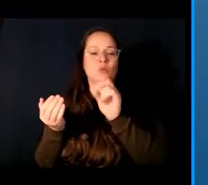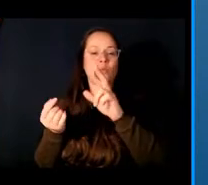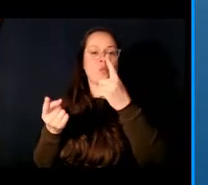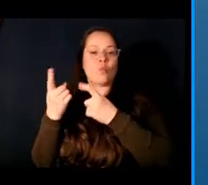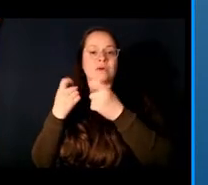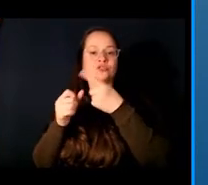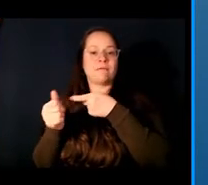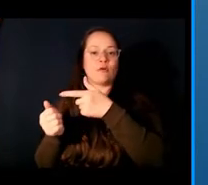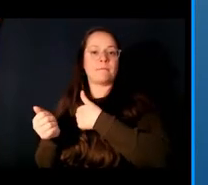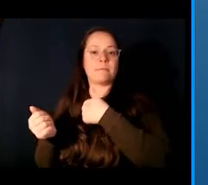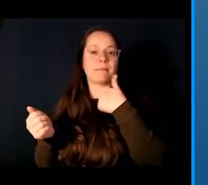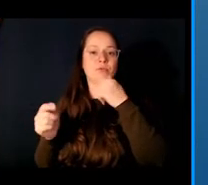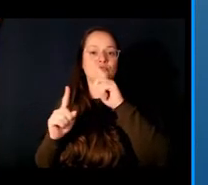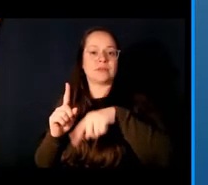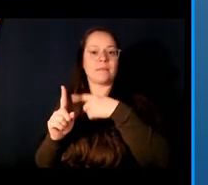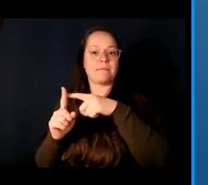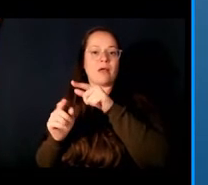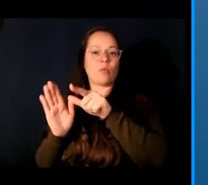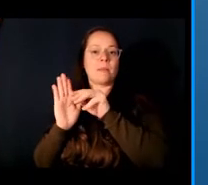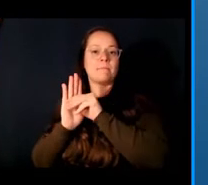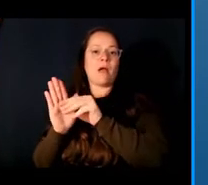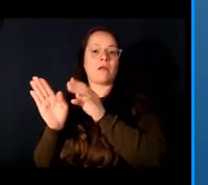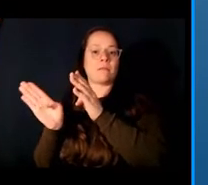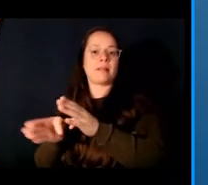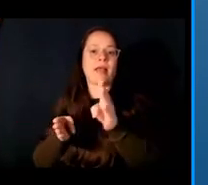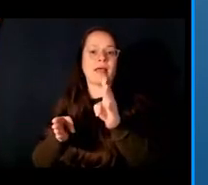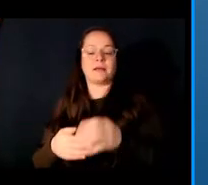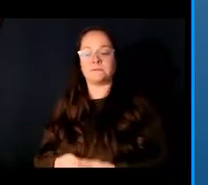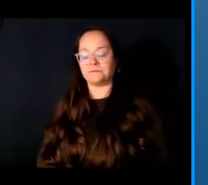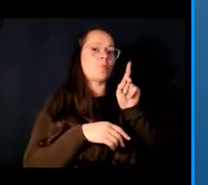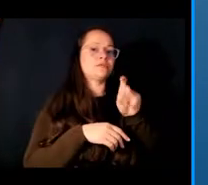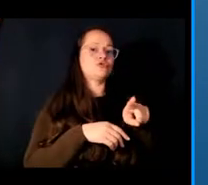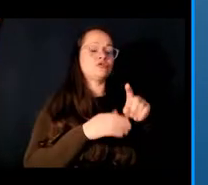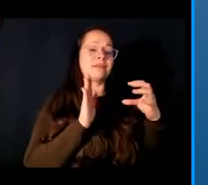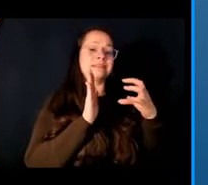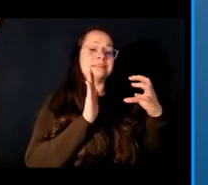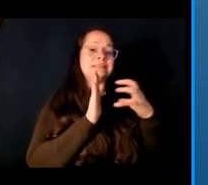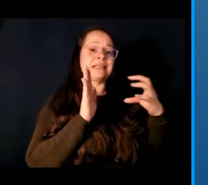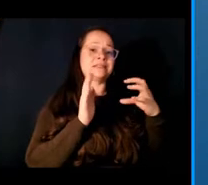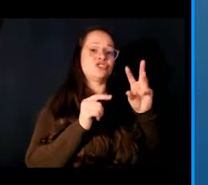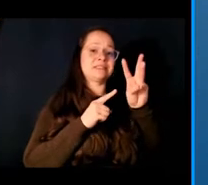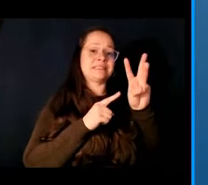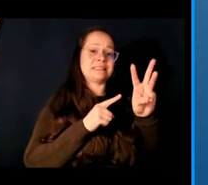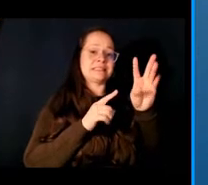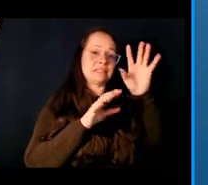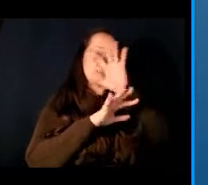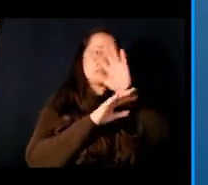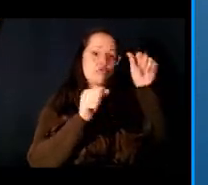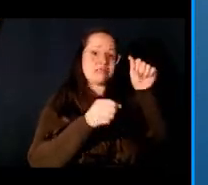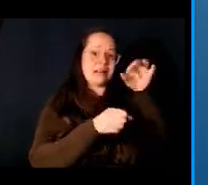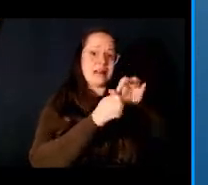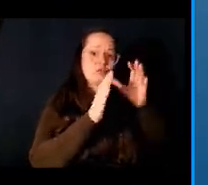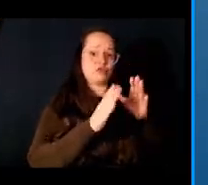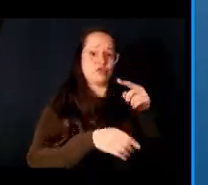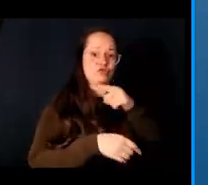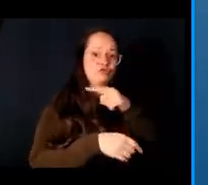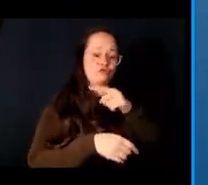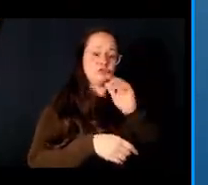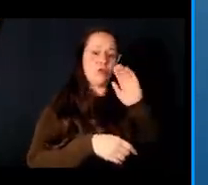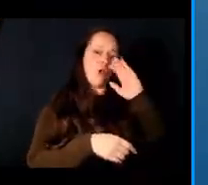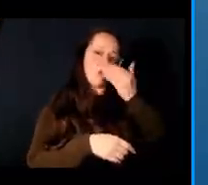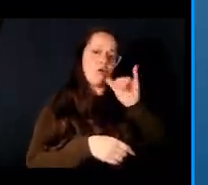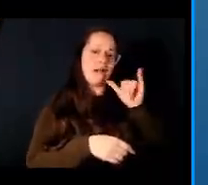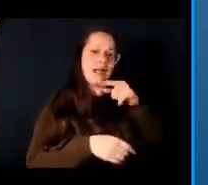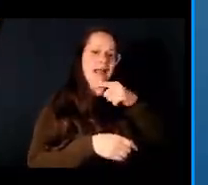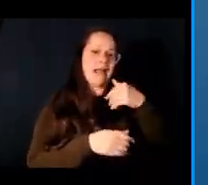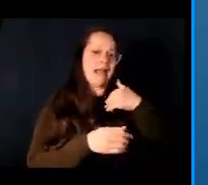from Members about the model plan six presidential electors it looked like it had a